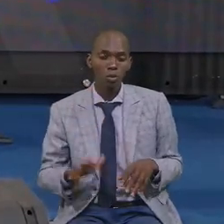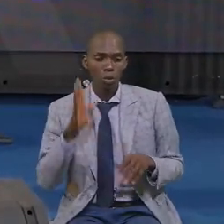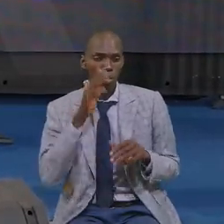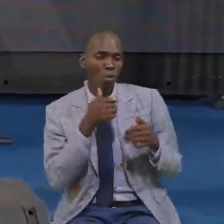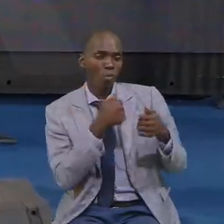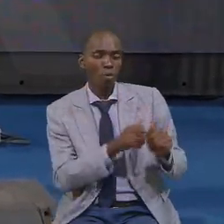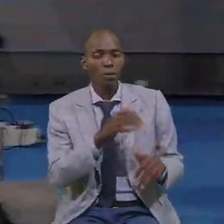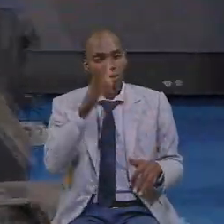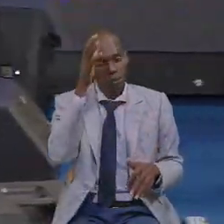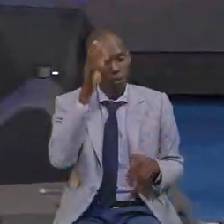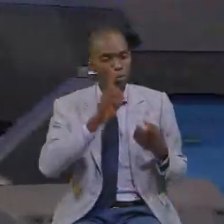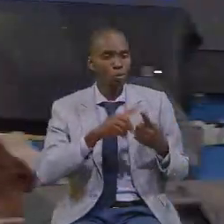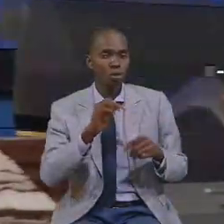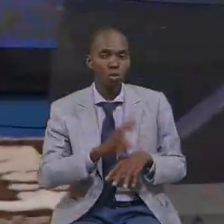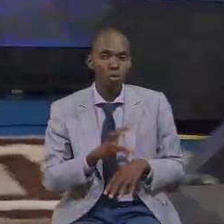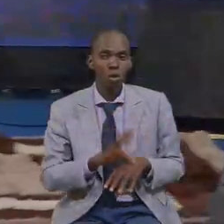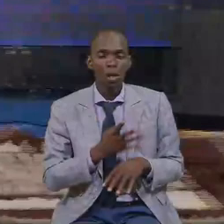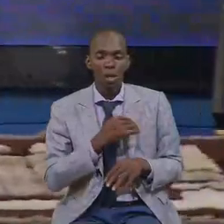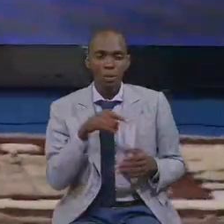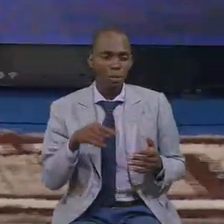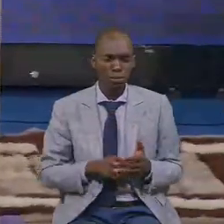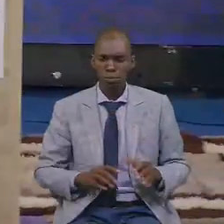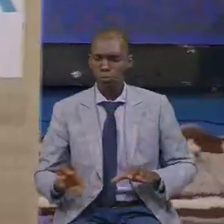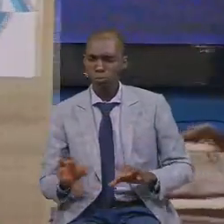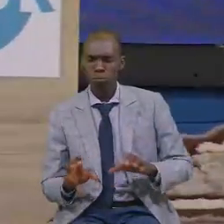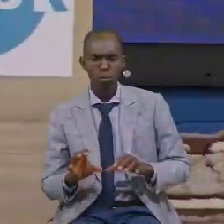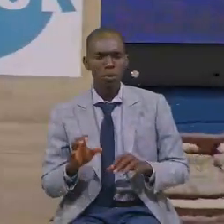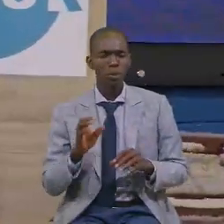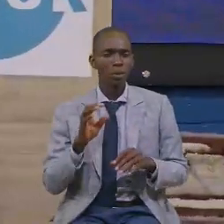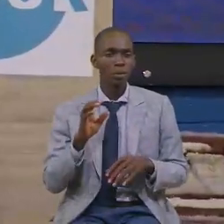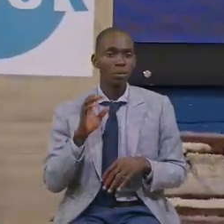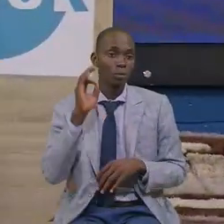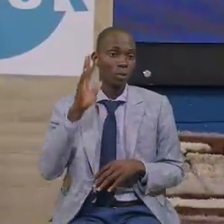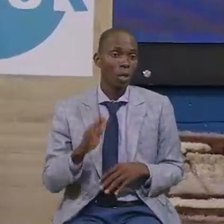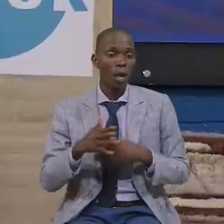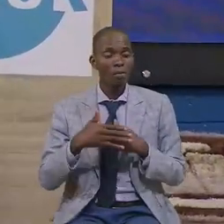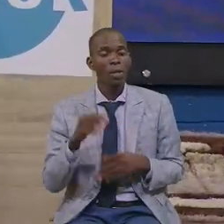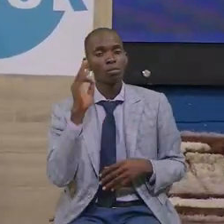to church. And this charismatic preacher, after preaching,